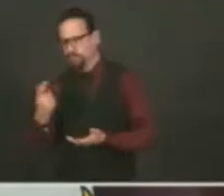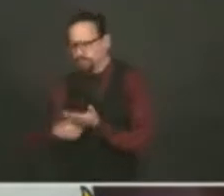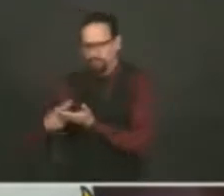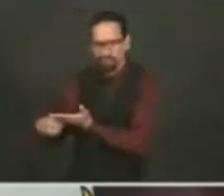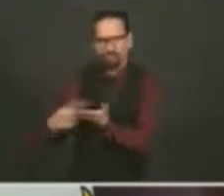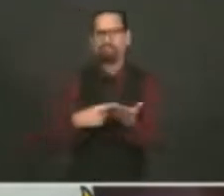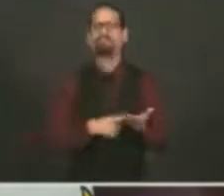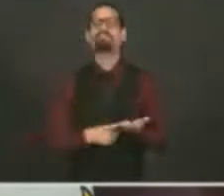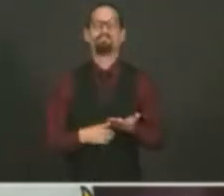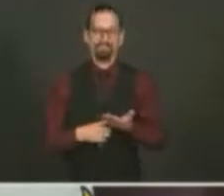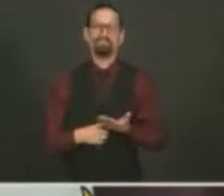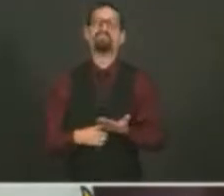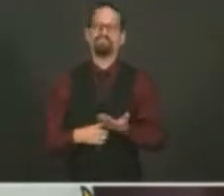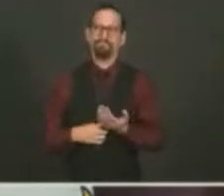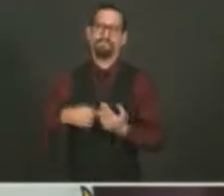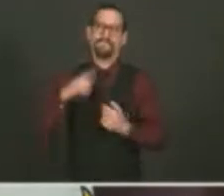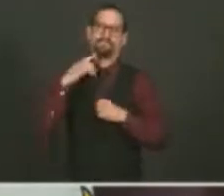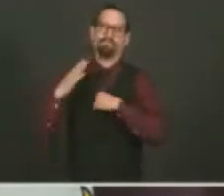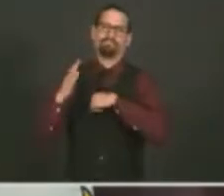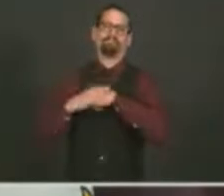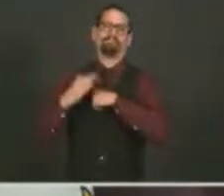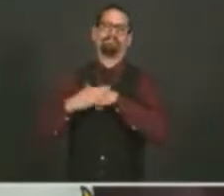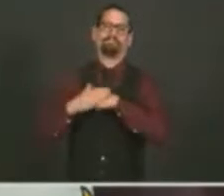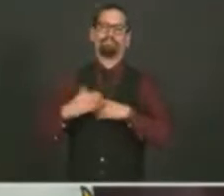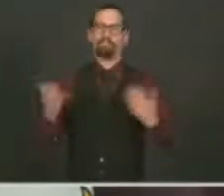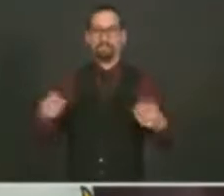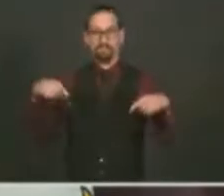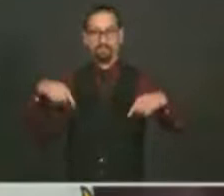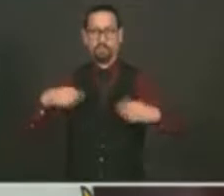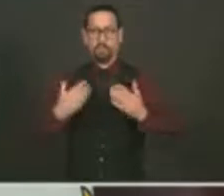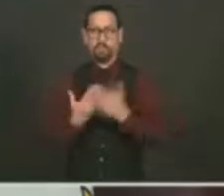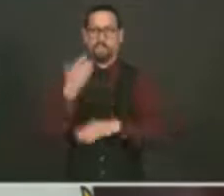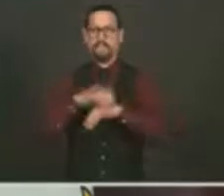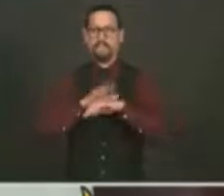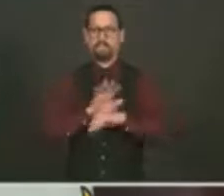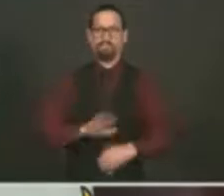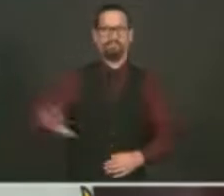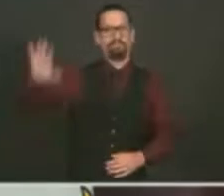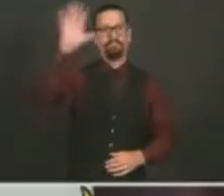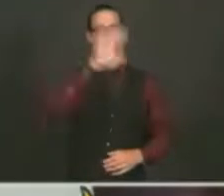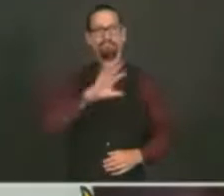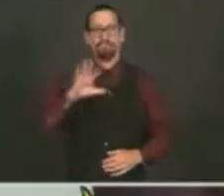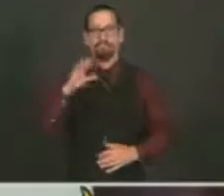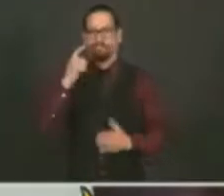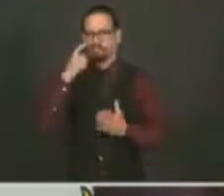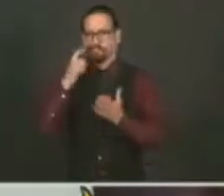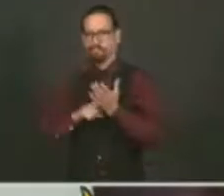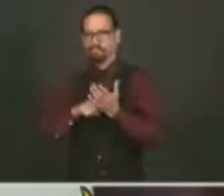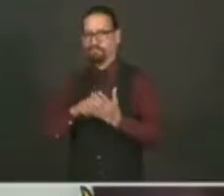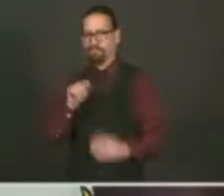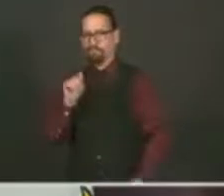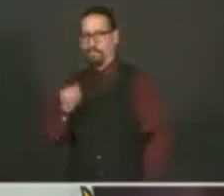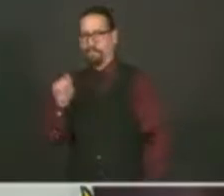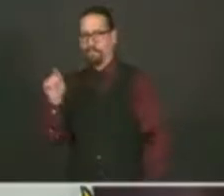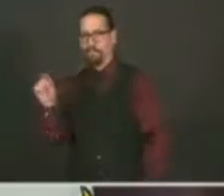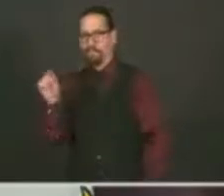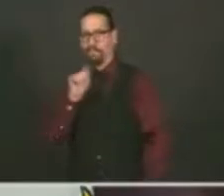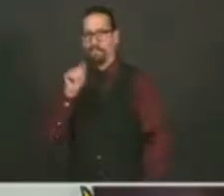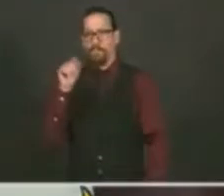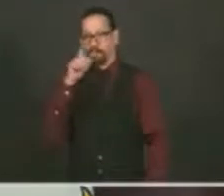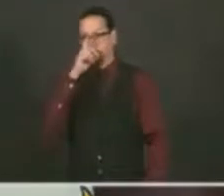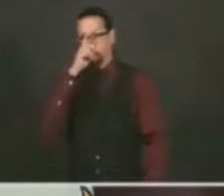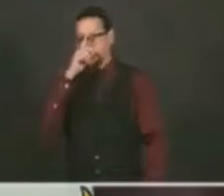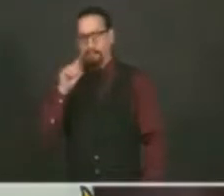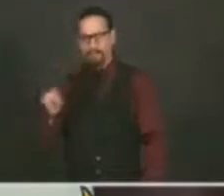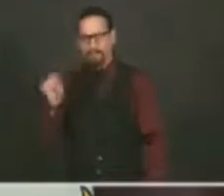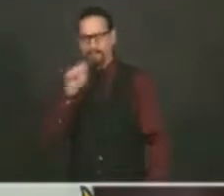England, because she said she sees in our data exactly what they saw, or similar patterns to what they saw in